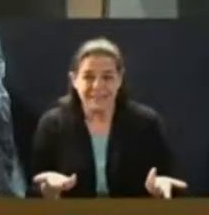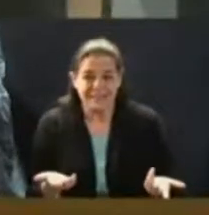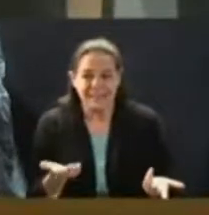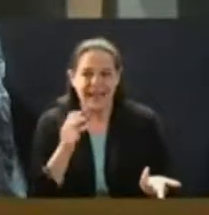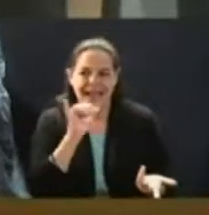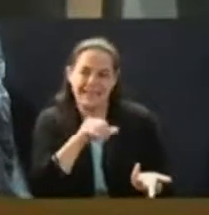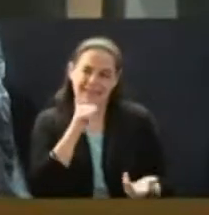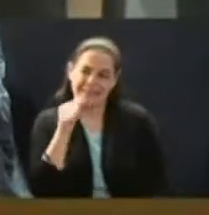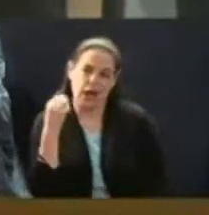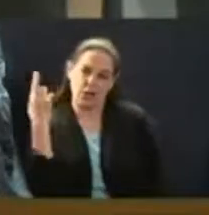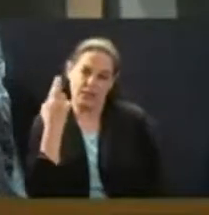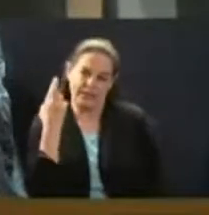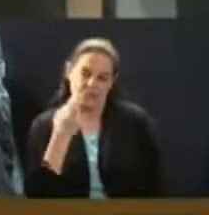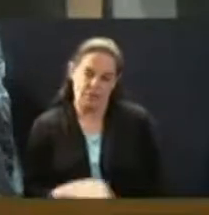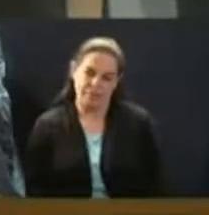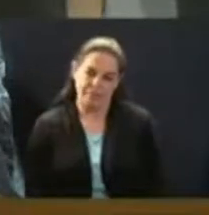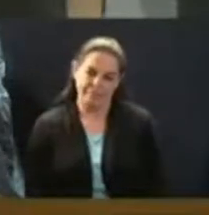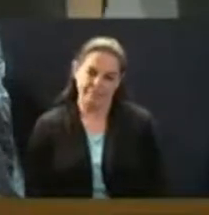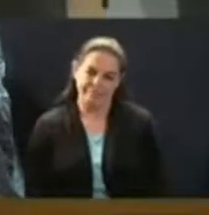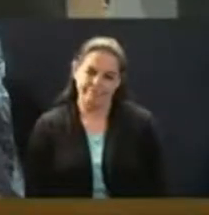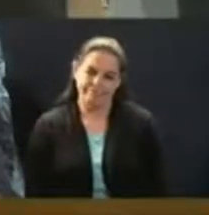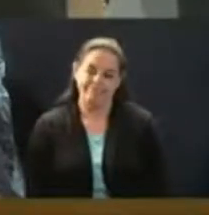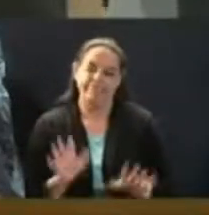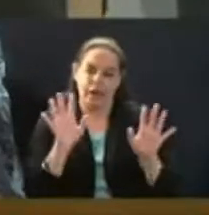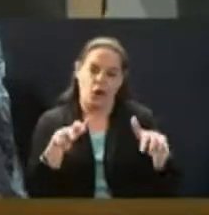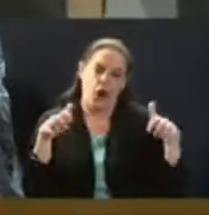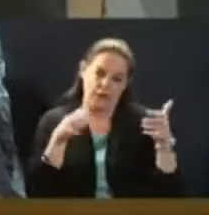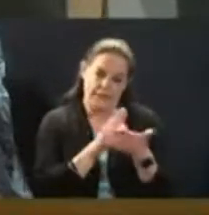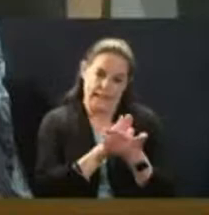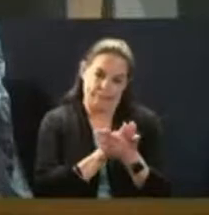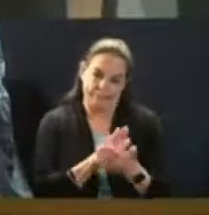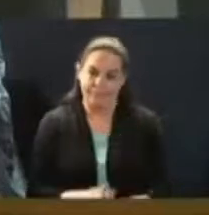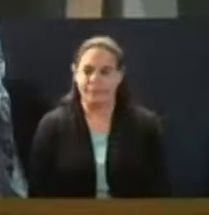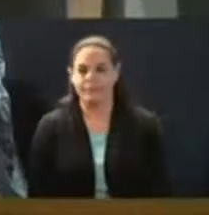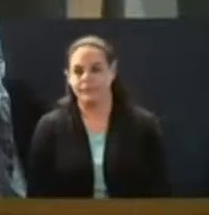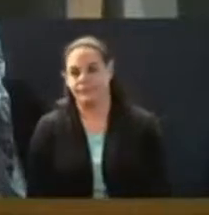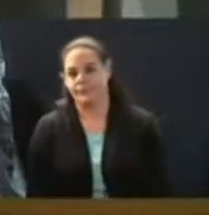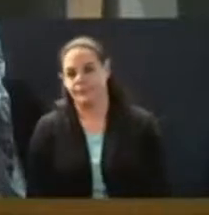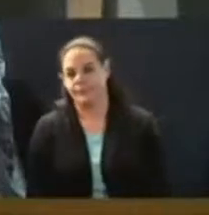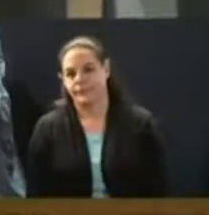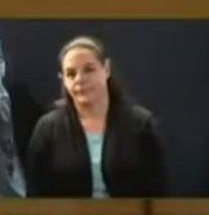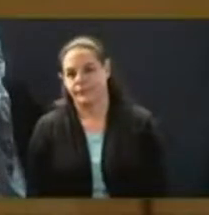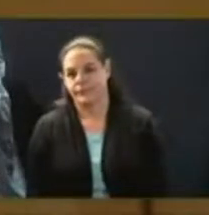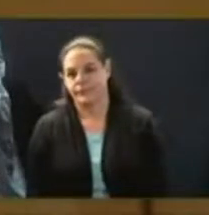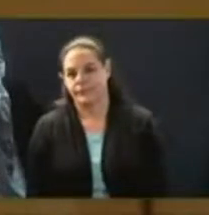that's not reasonable. Thank you. Can I respond? Certainly.